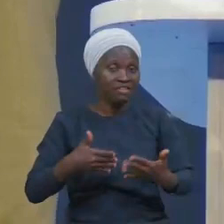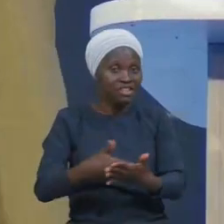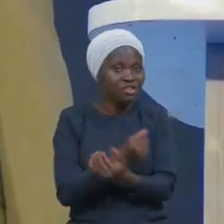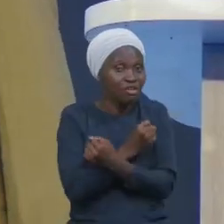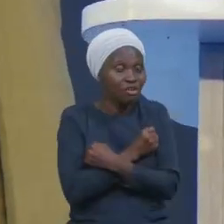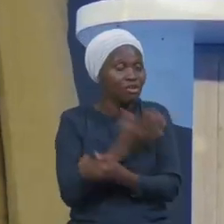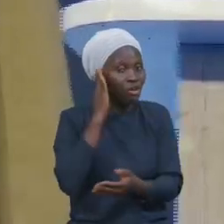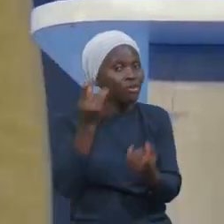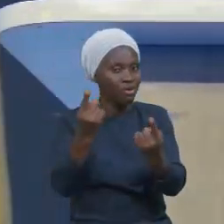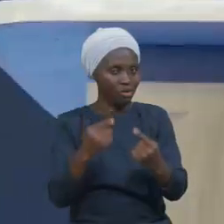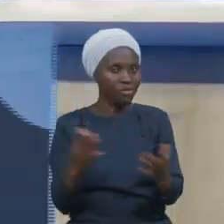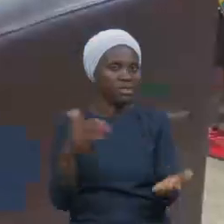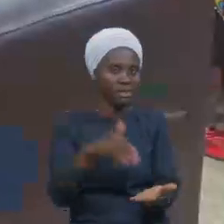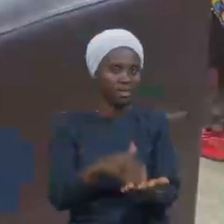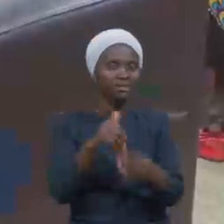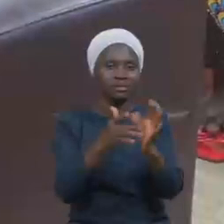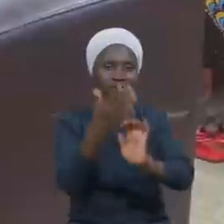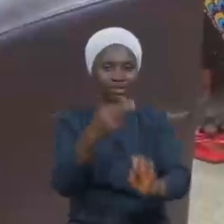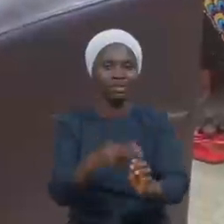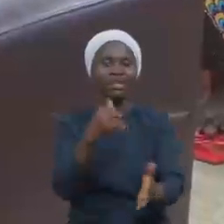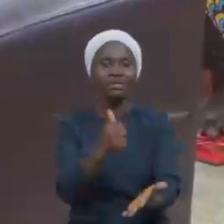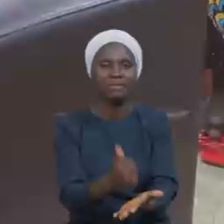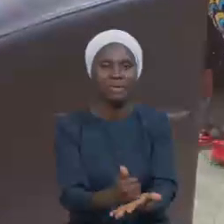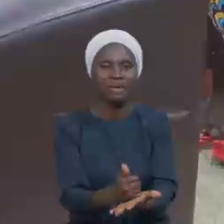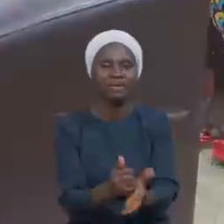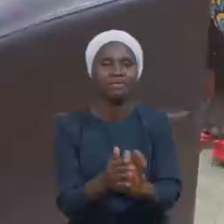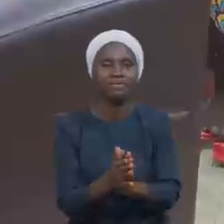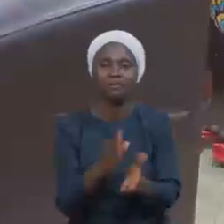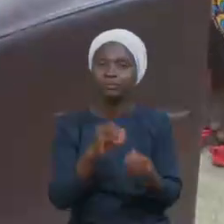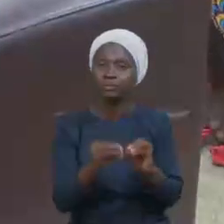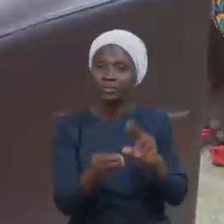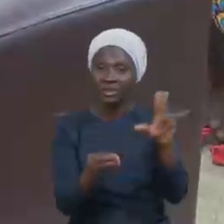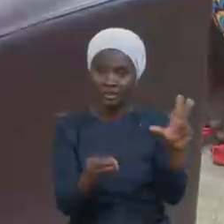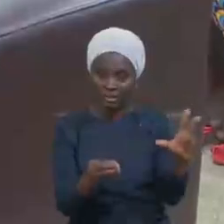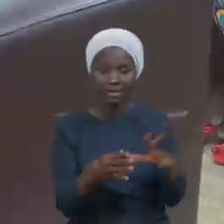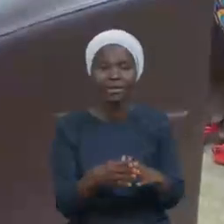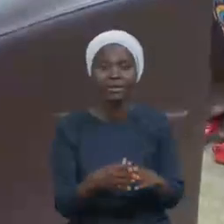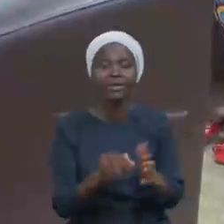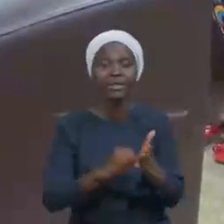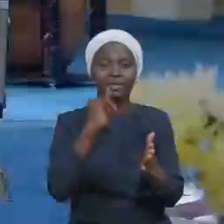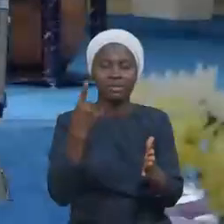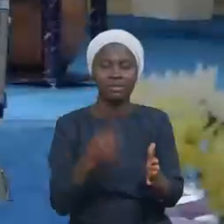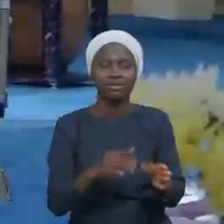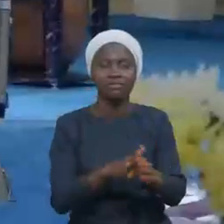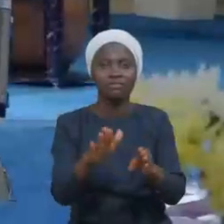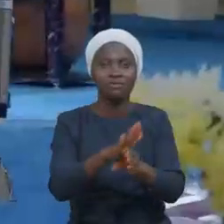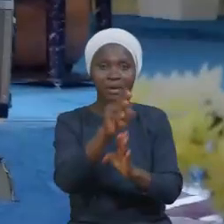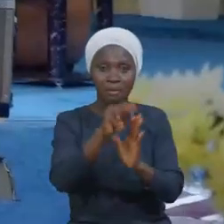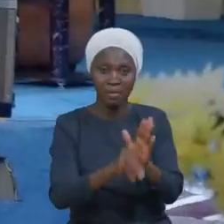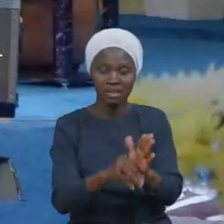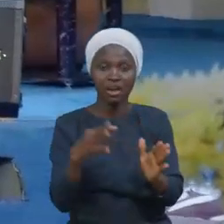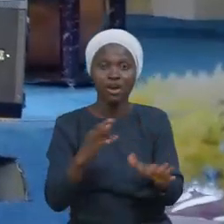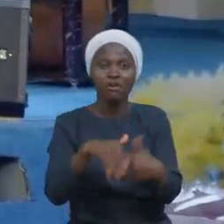come again in Jesus' name. Number three is the fulfillment of